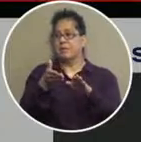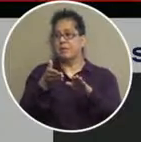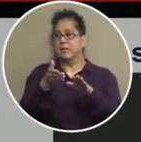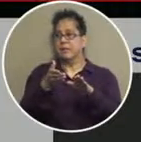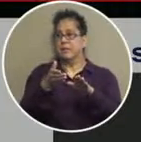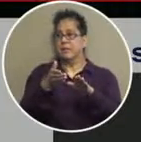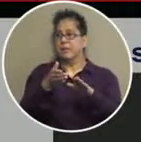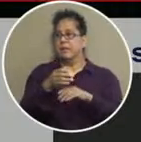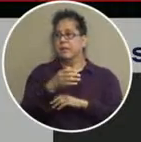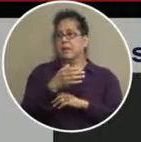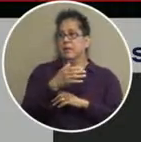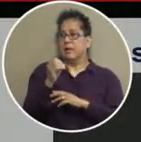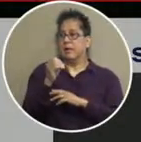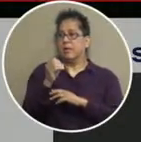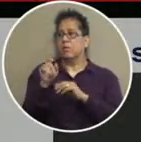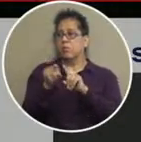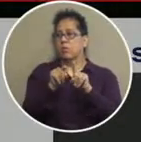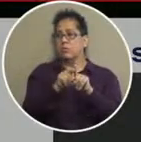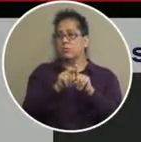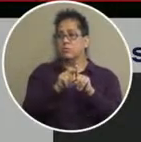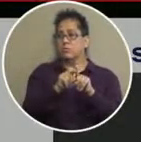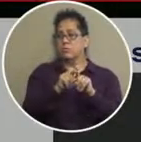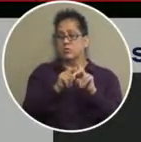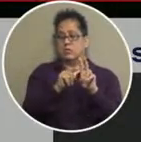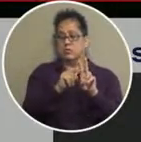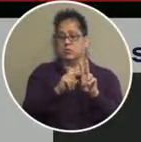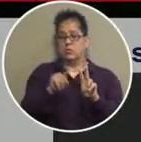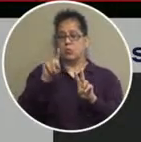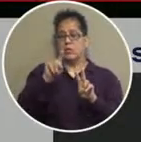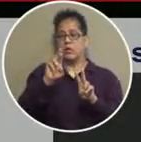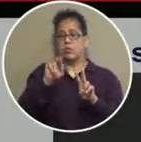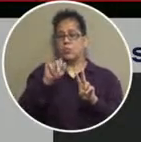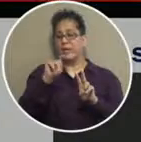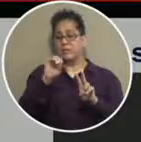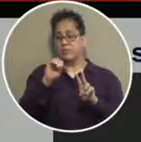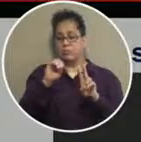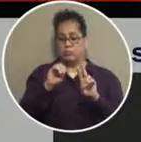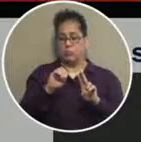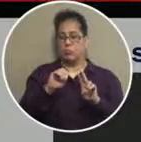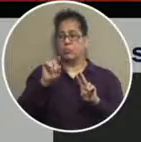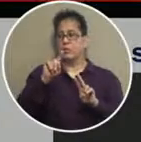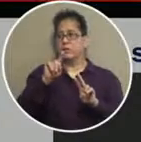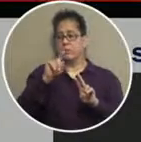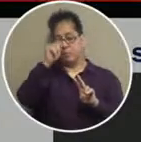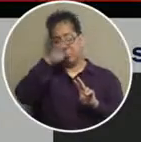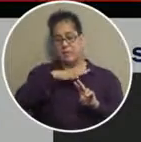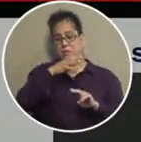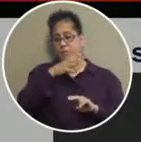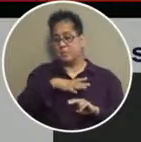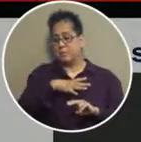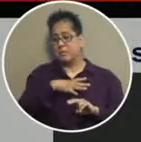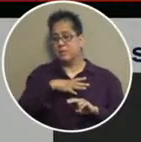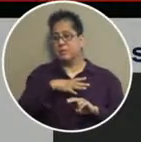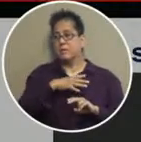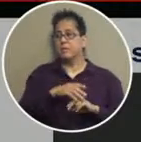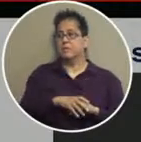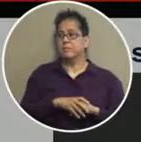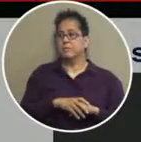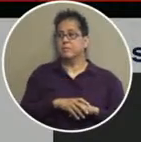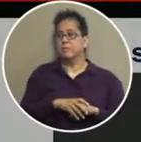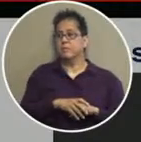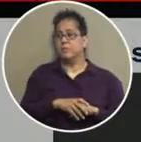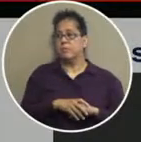and we have a ratio of 2-to-1 in the deaths, males to females. Next